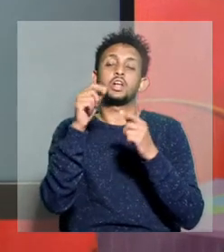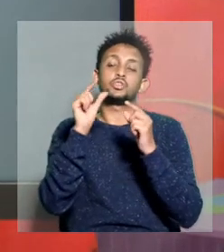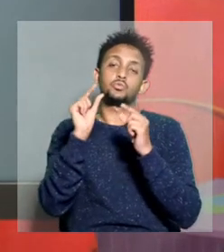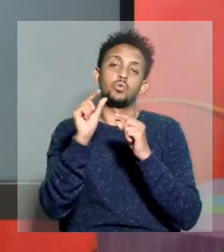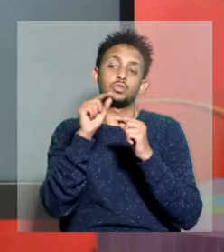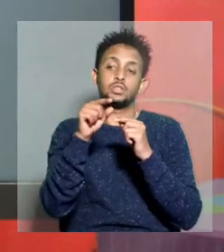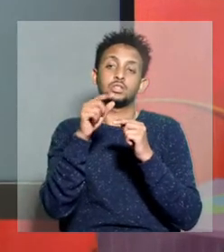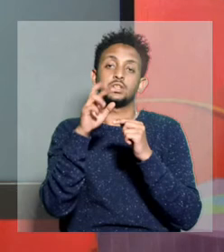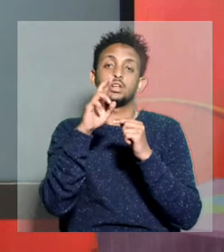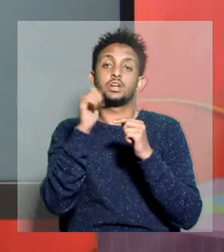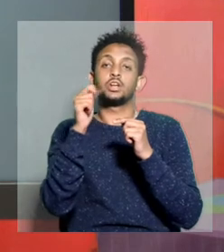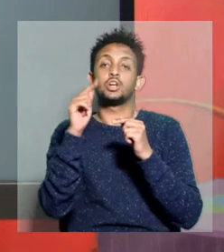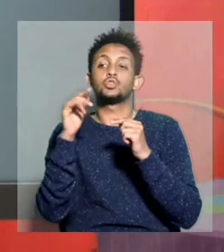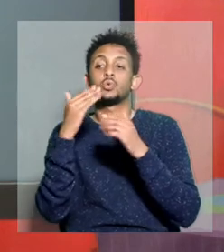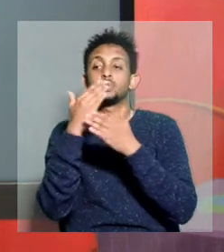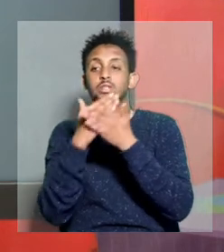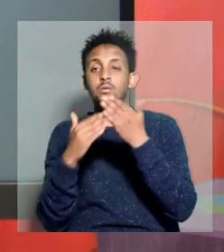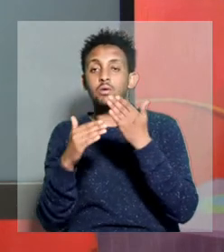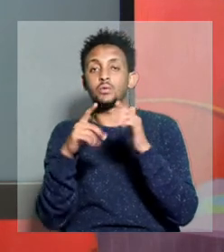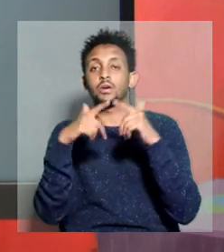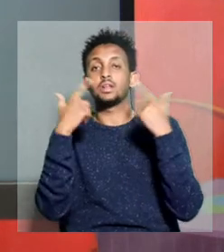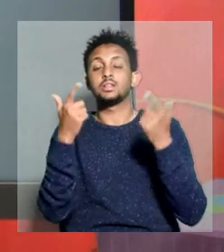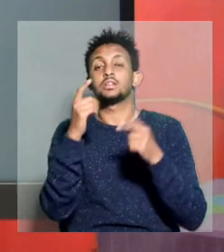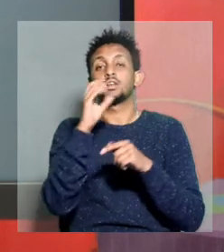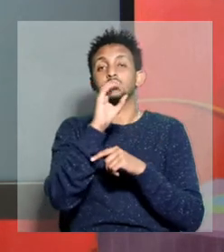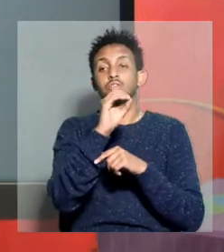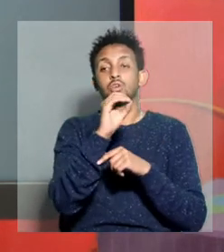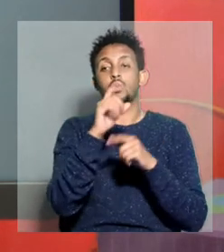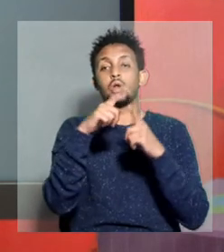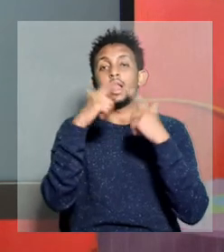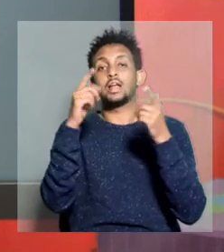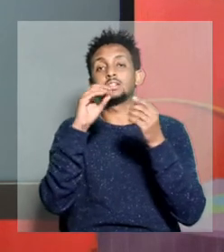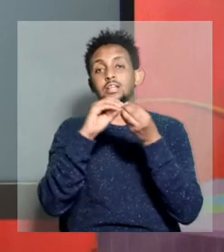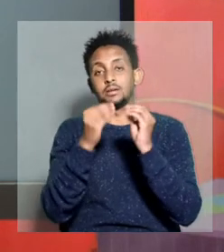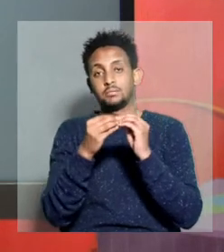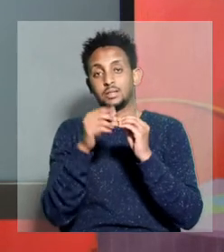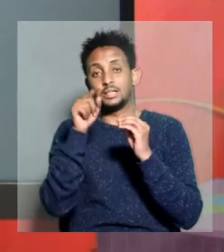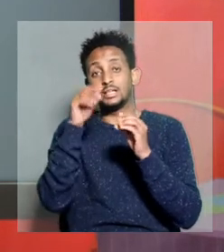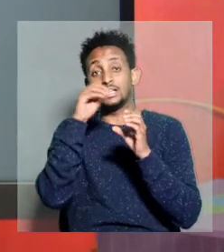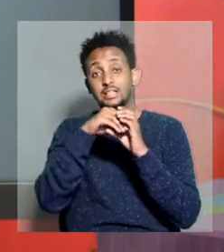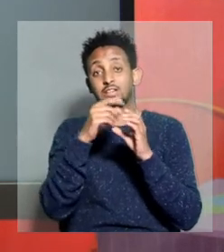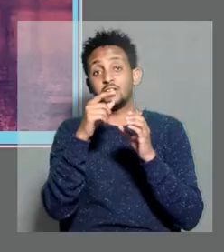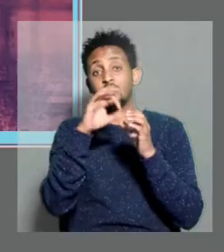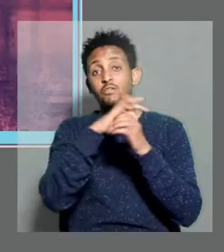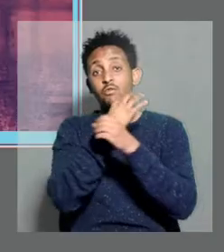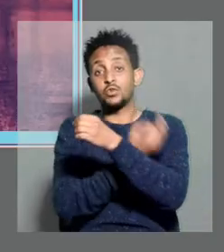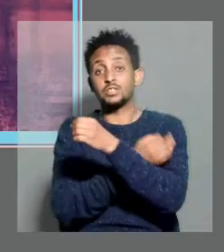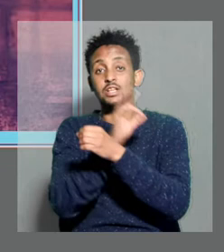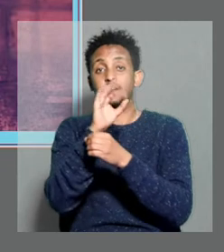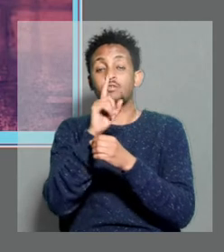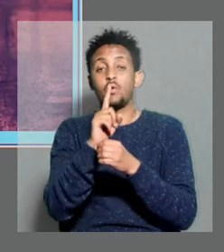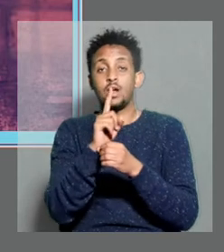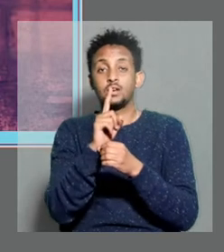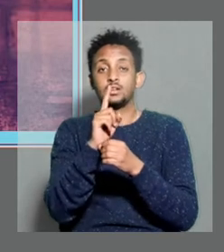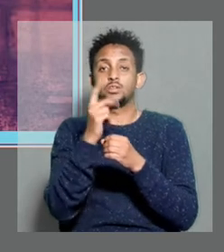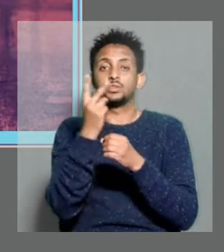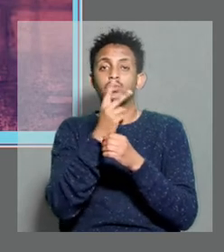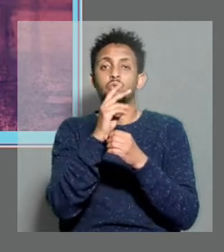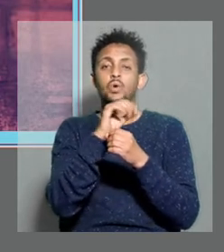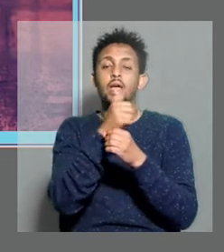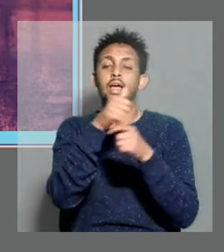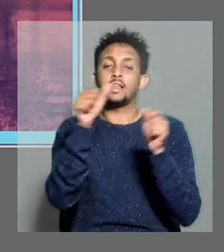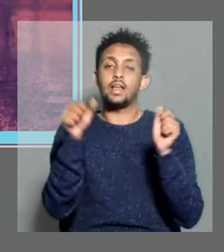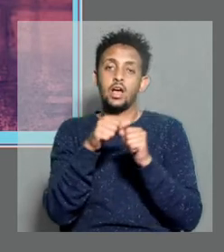small. So the ratio of these two is somehow greater than 0, or larger number. And here you have a force F1. The ratio of these two, area